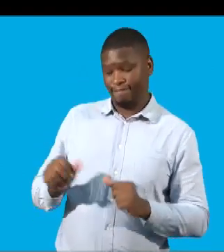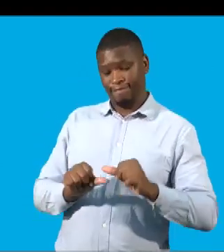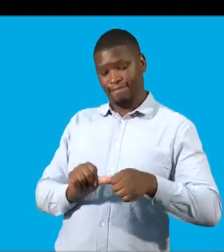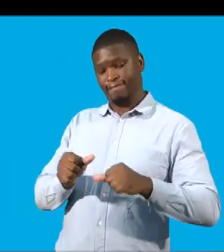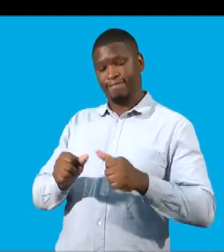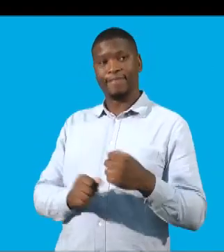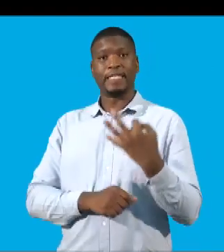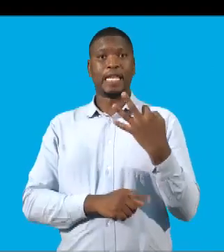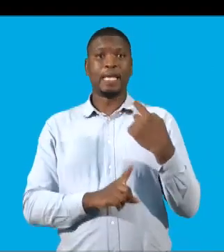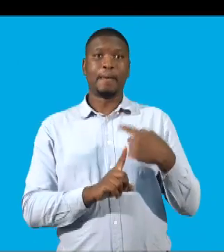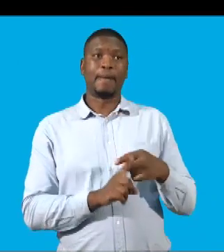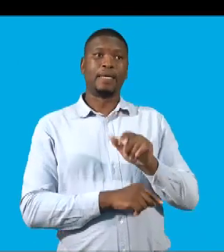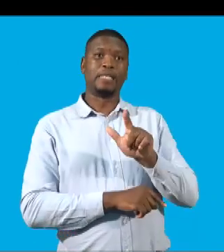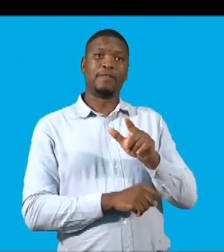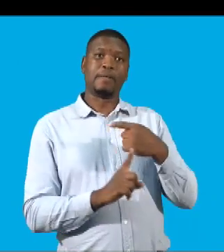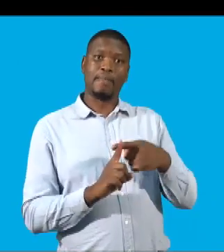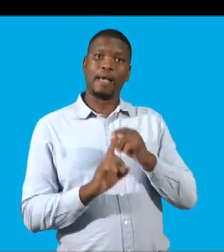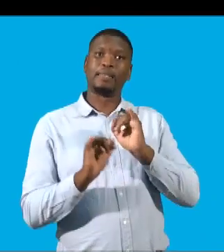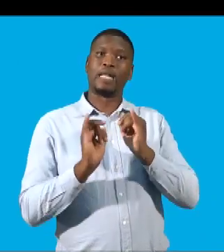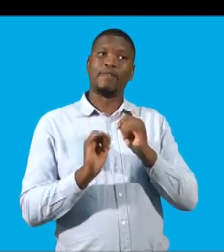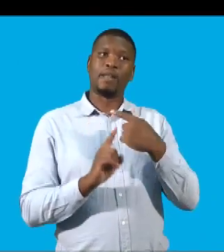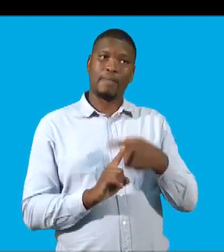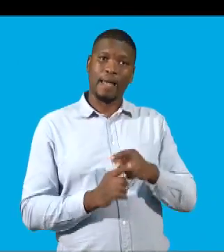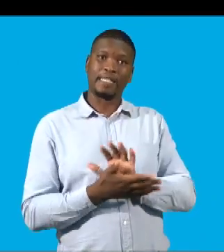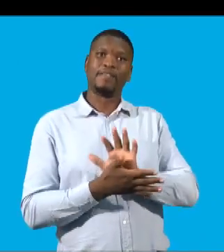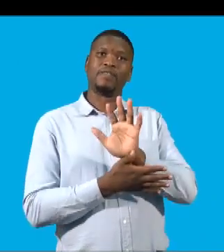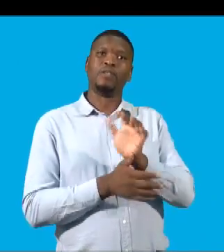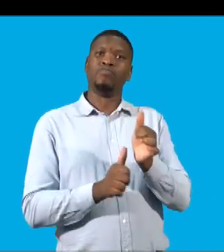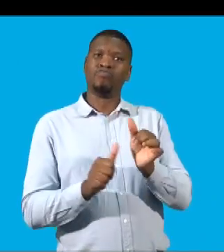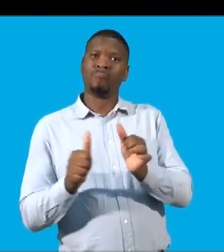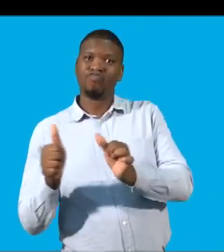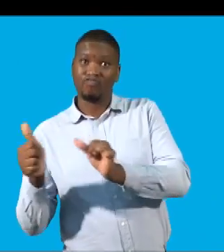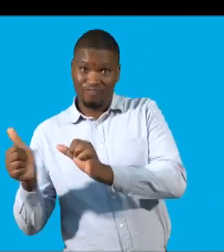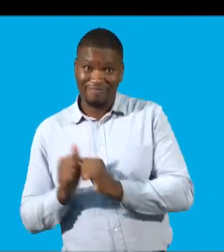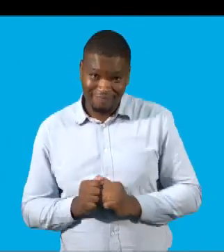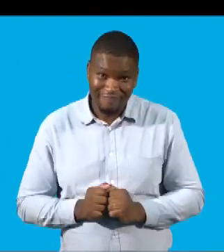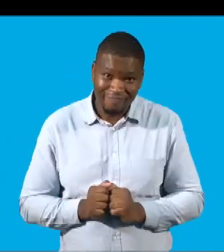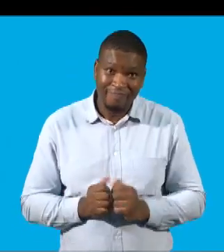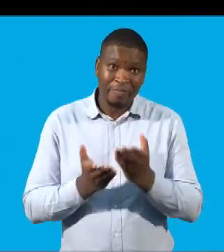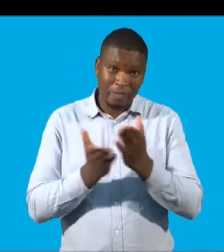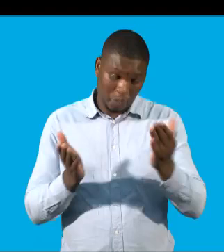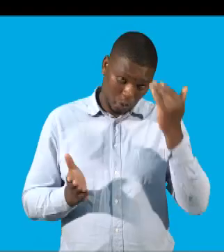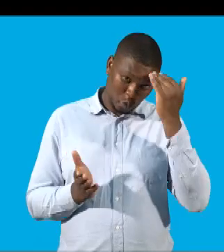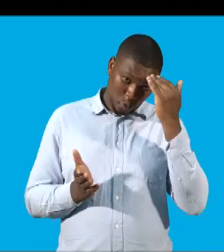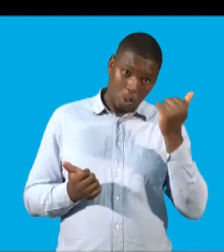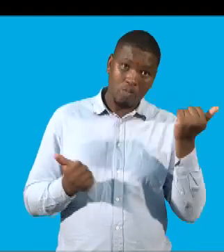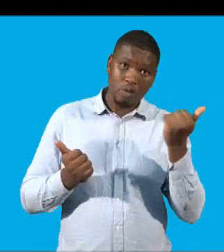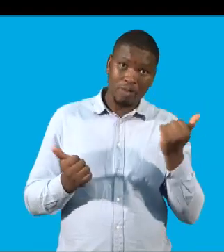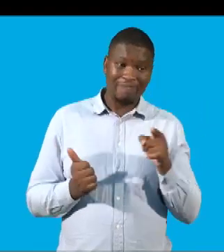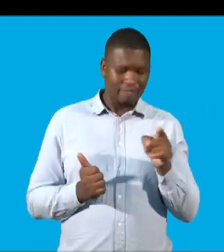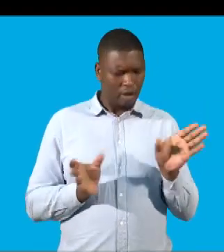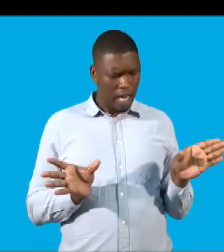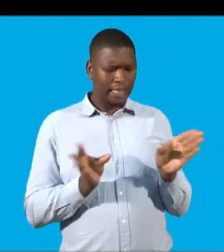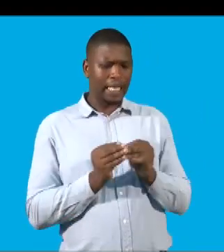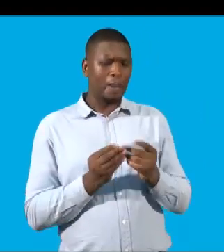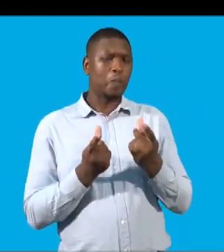given there a series 3 plus 7 plus 11 plus 15. Of course, we know that for us to calculate